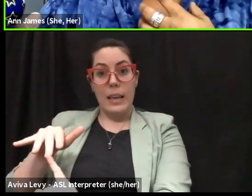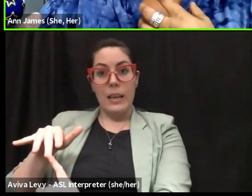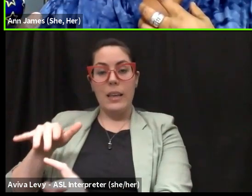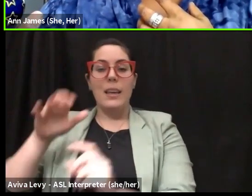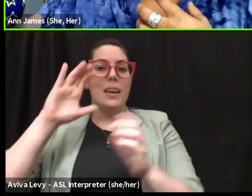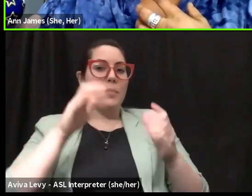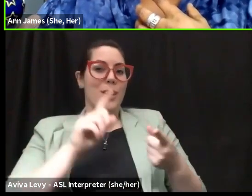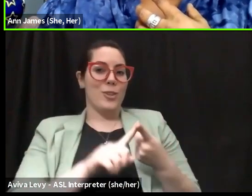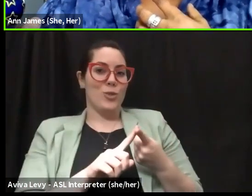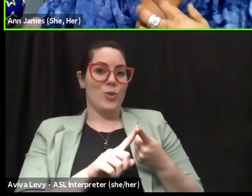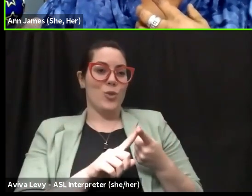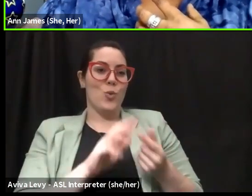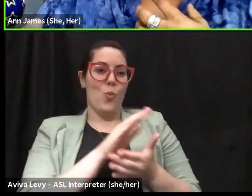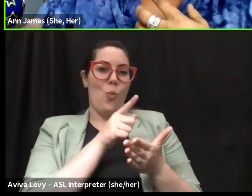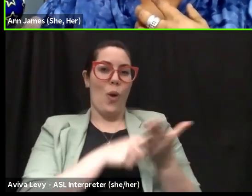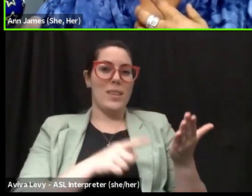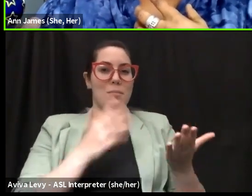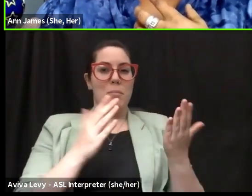into pornography?